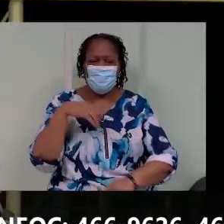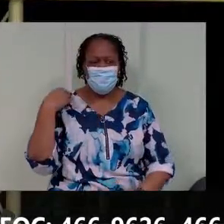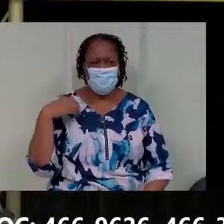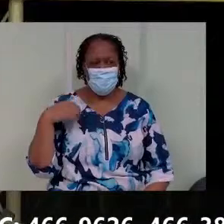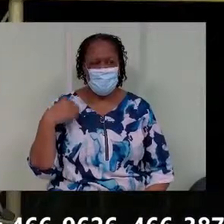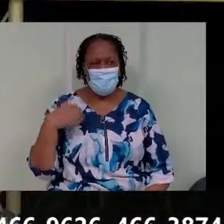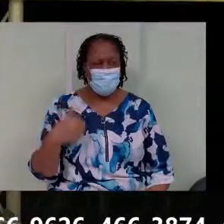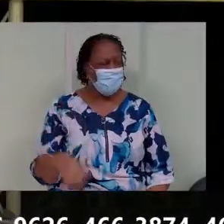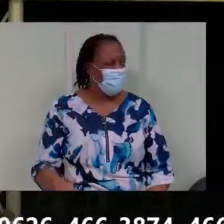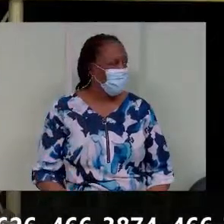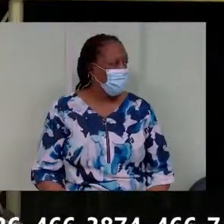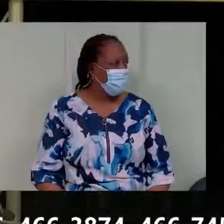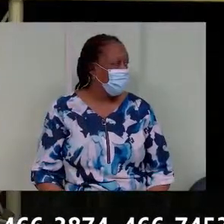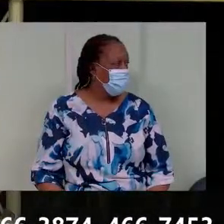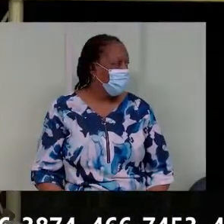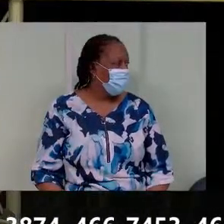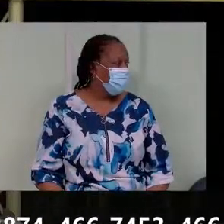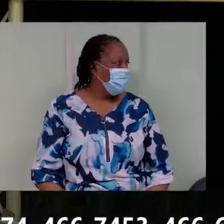Amazing.